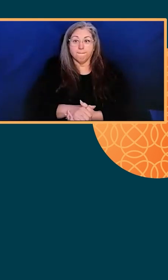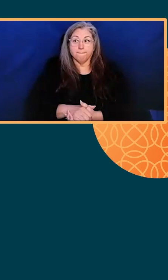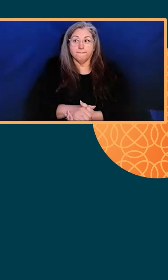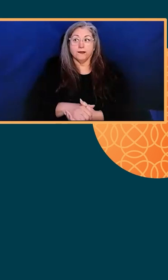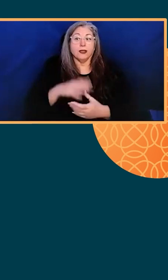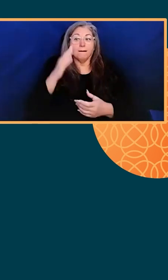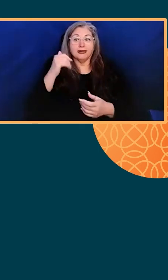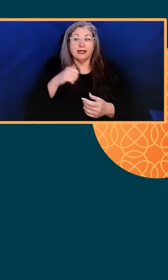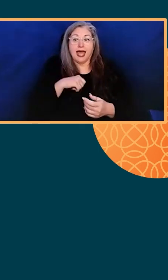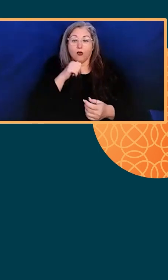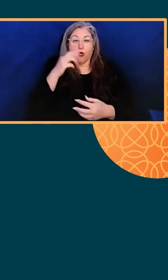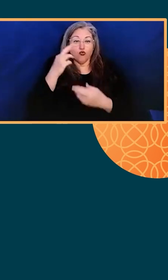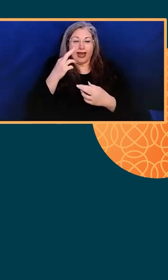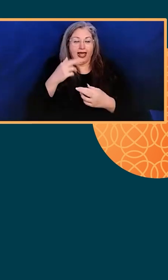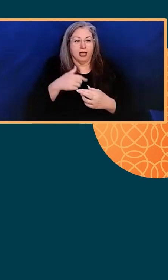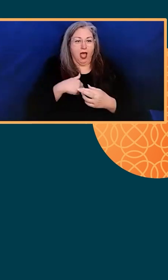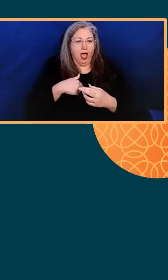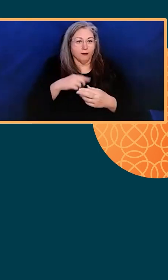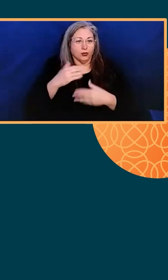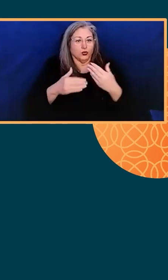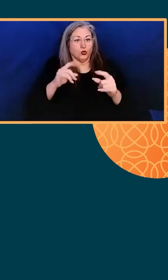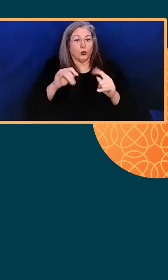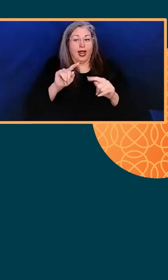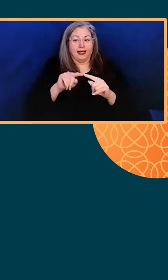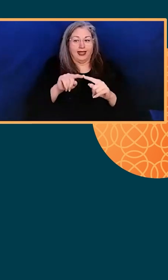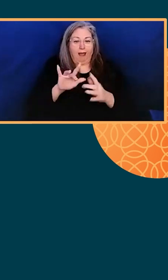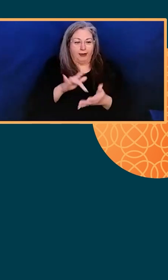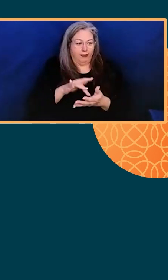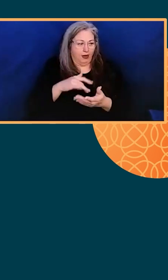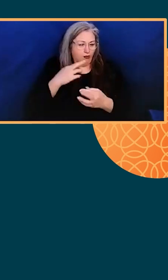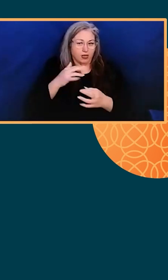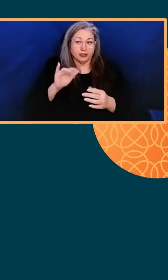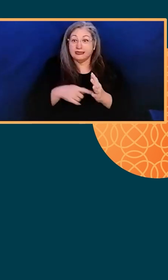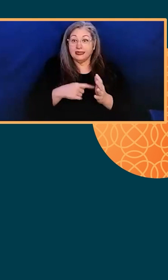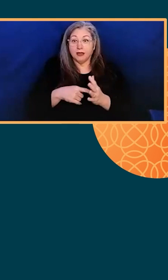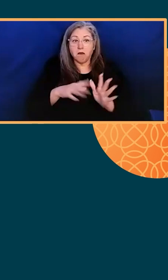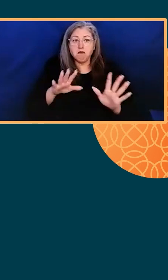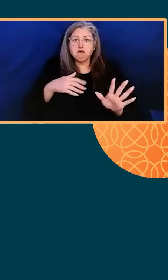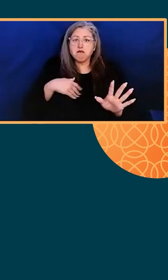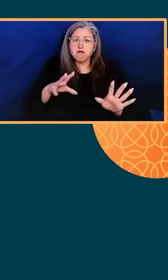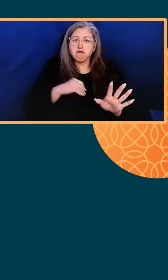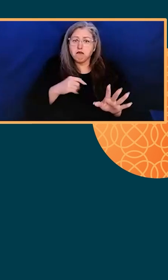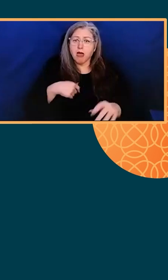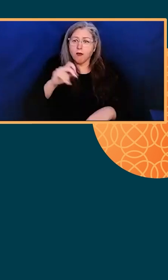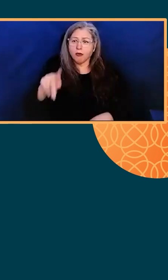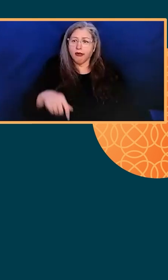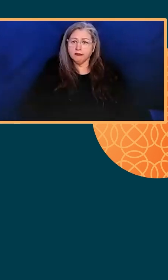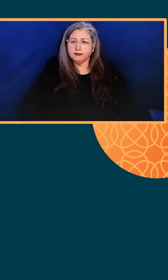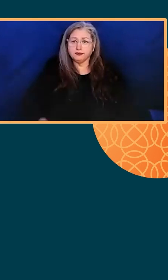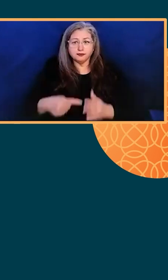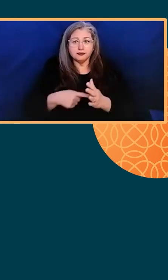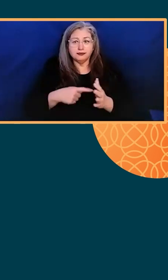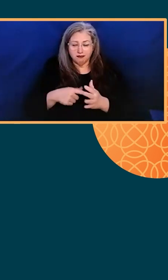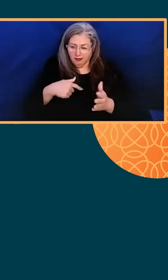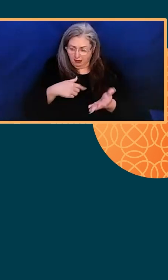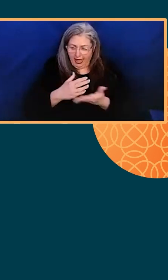because I don't realize that I'm doing it until I'm doing it. And sometimes I am okay with doing it. Sometimes I am